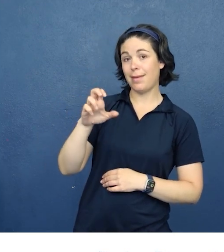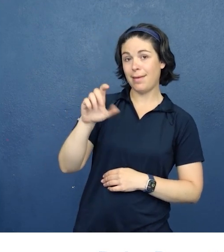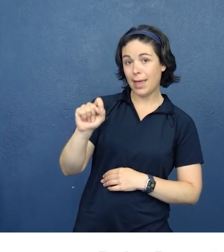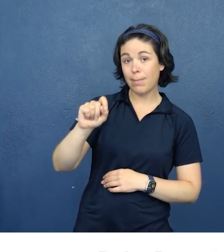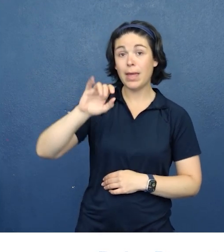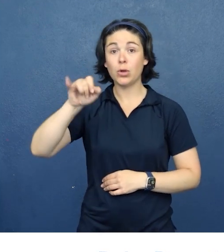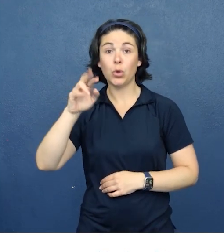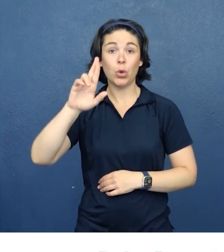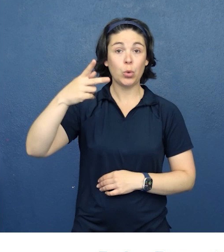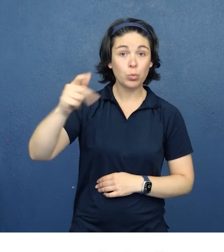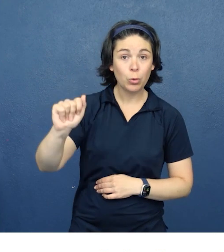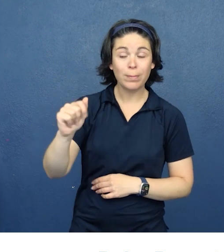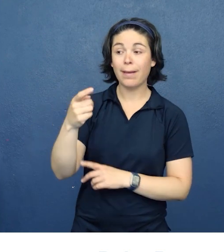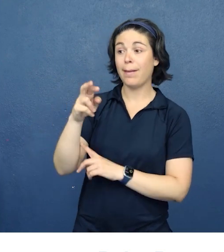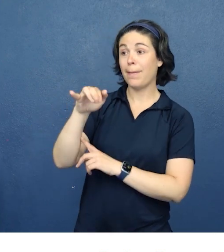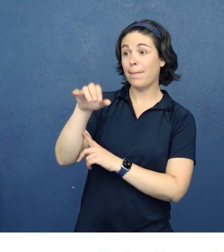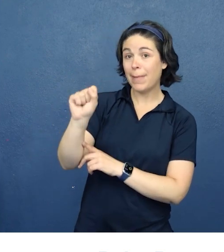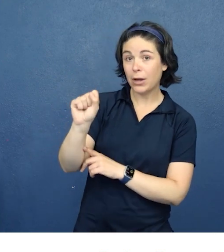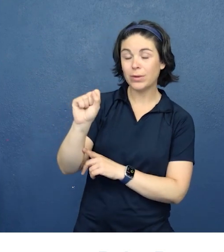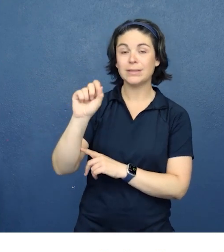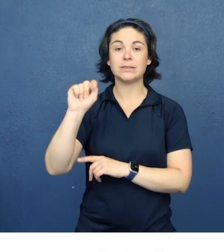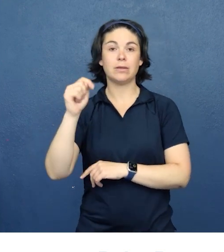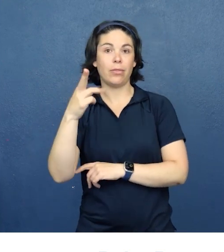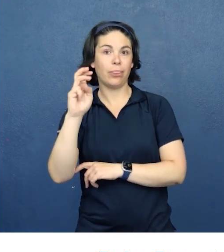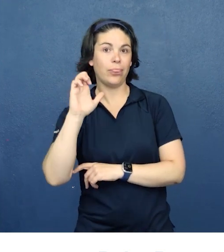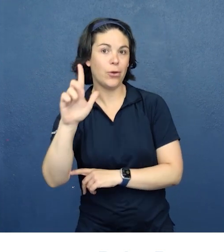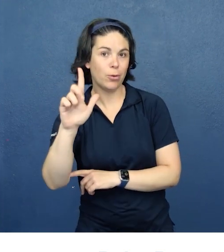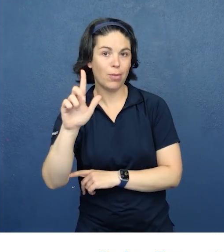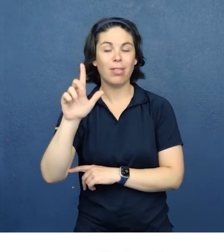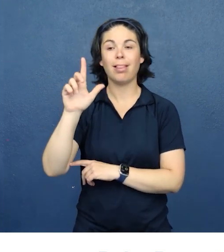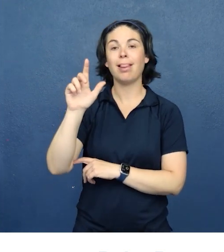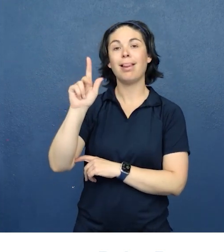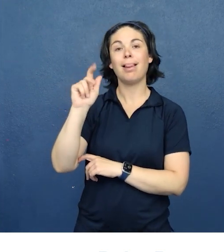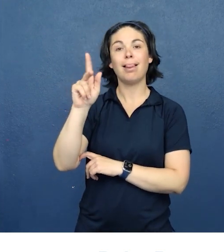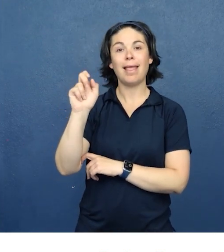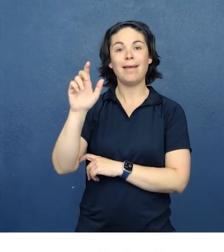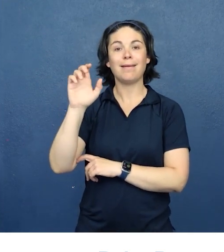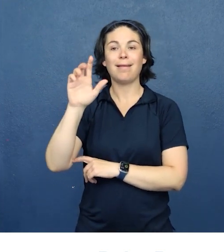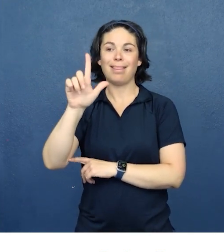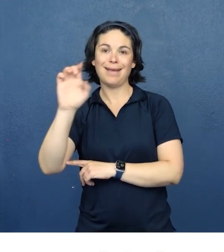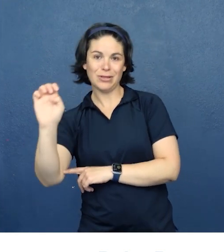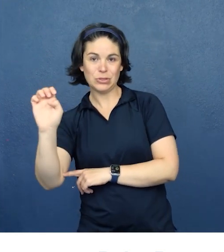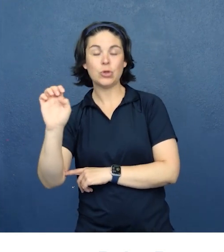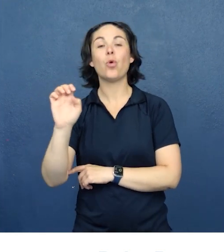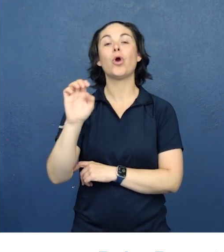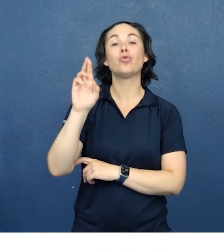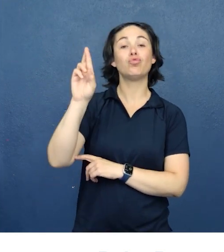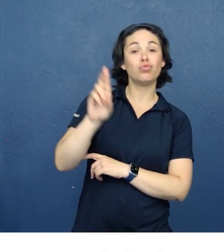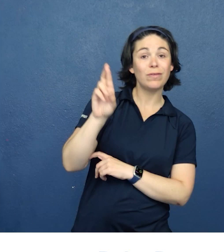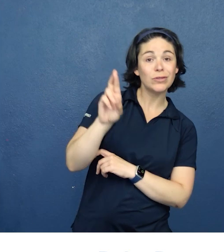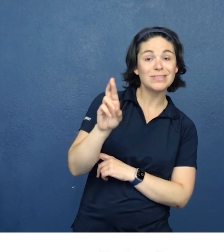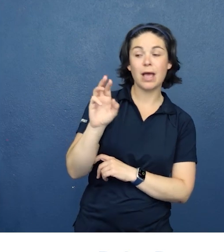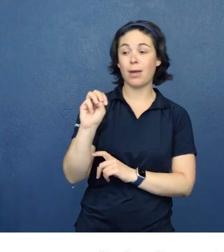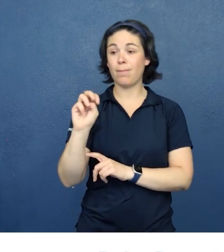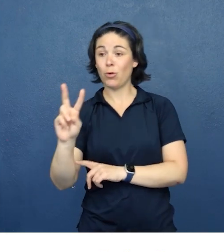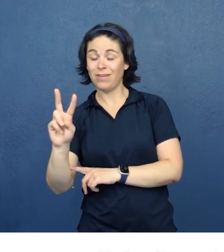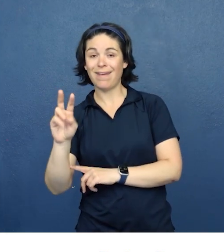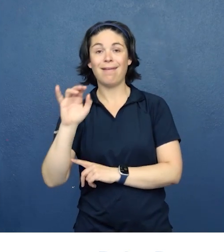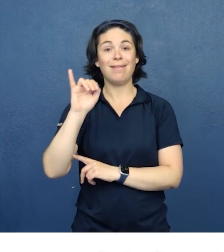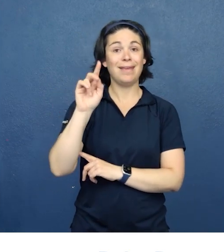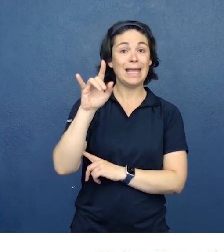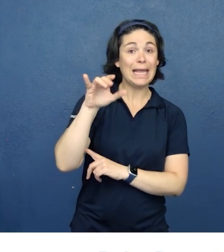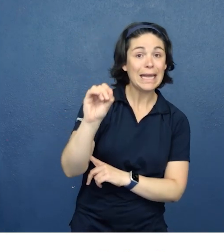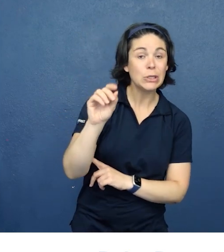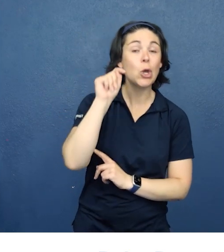Hemet, Jurupa, Paris, Thermal, Lake Elsinore, Riverside, Moreno Valley,